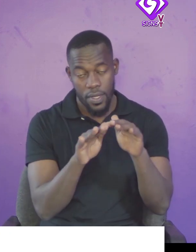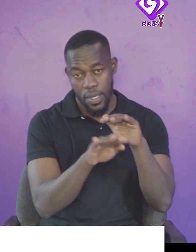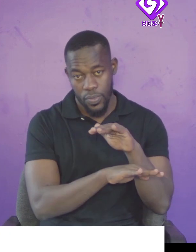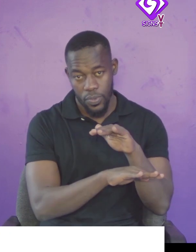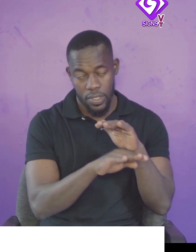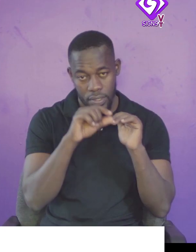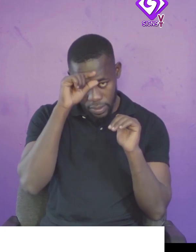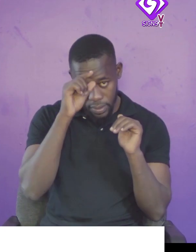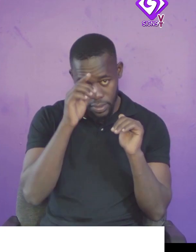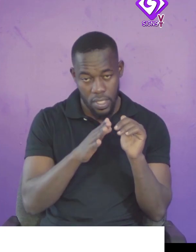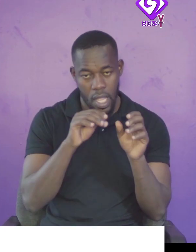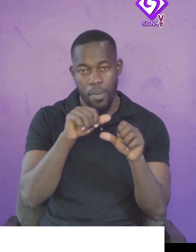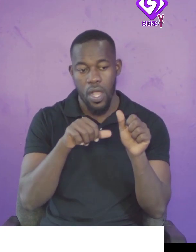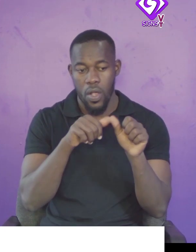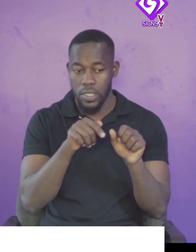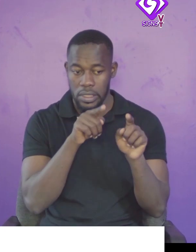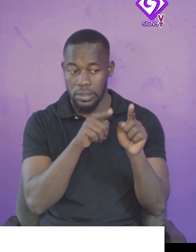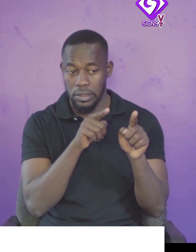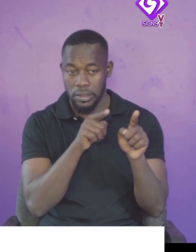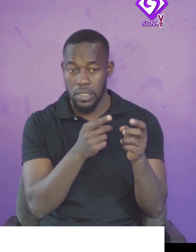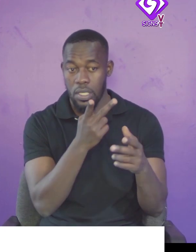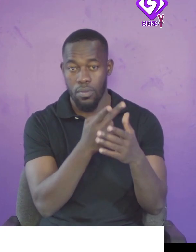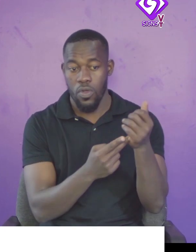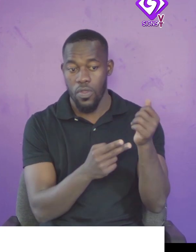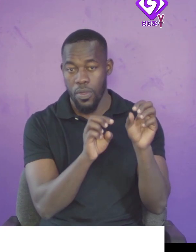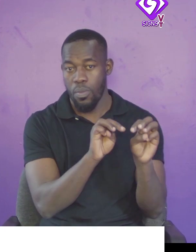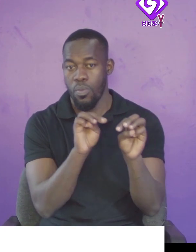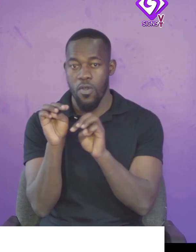Lowessa, on claims they had shifted